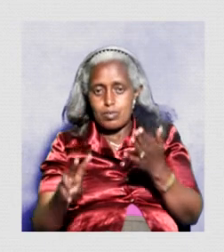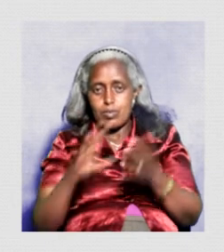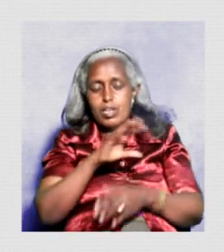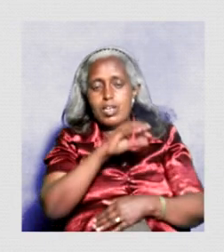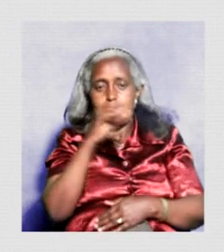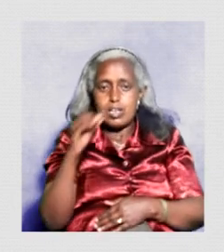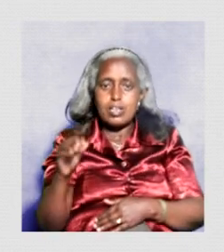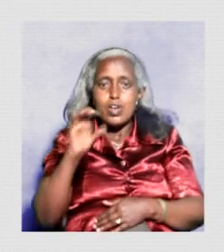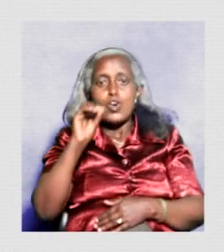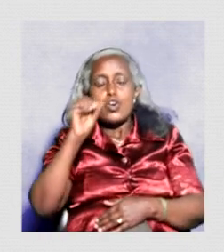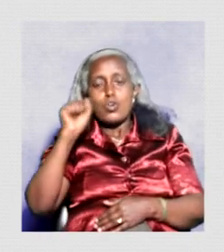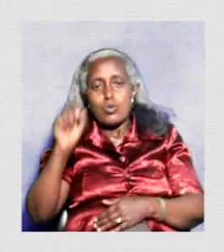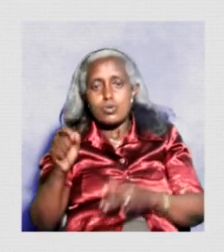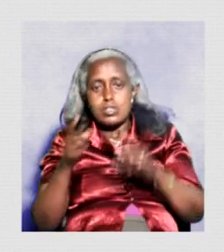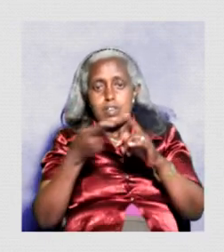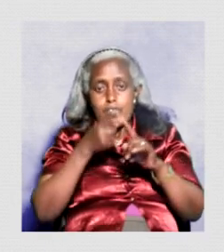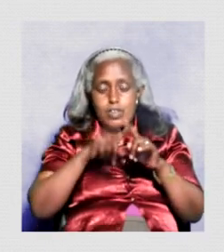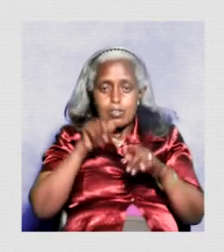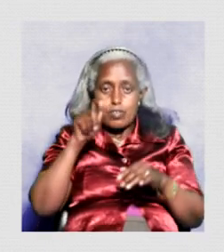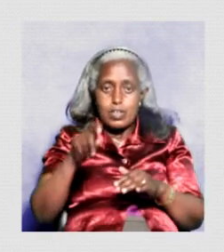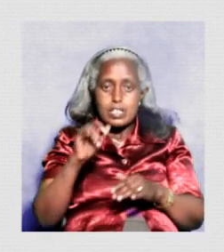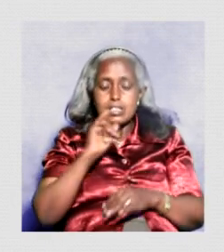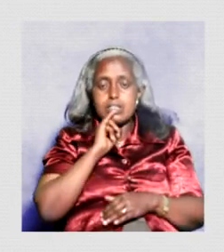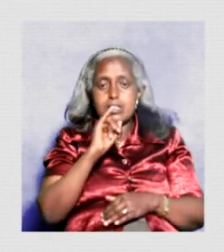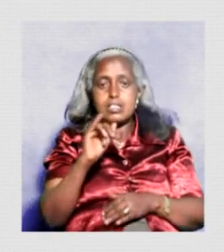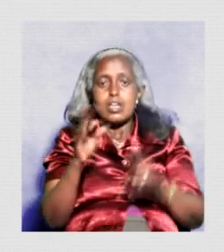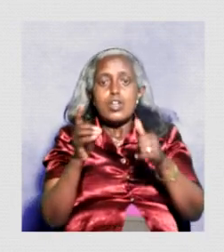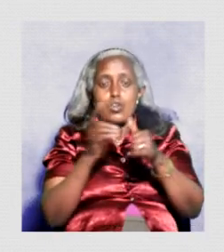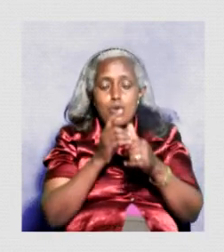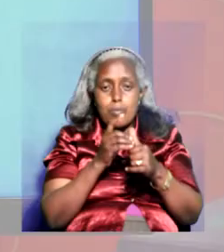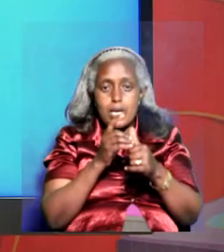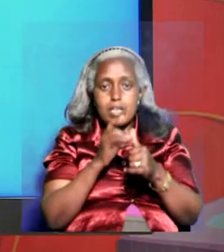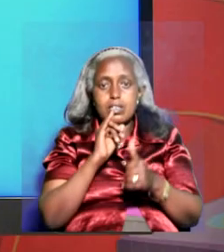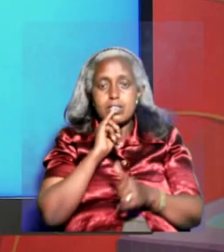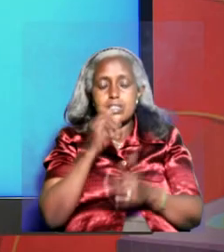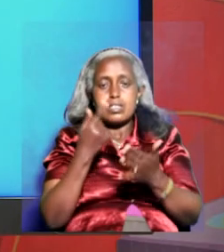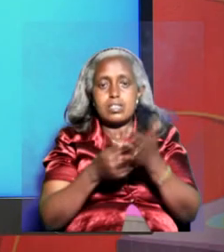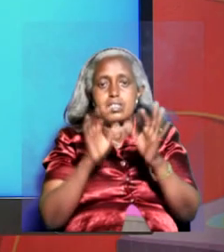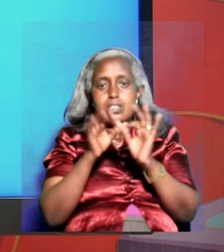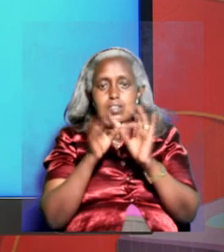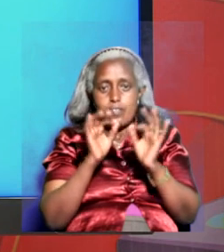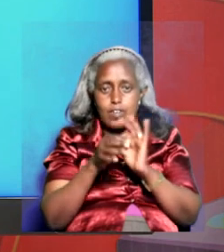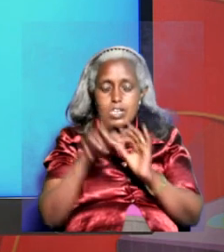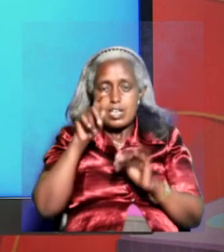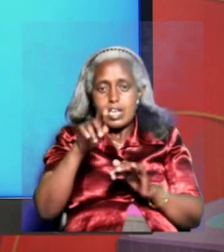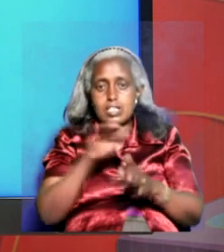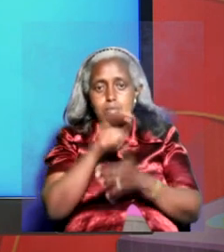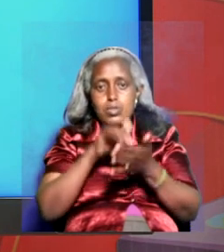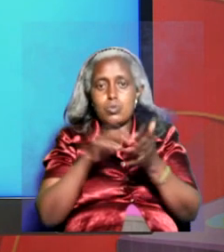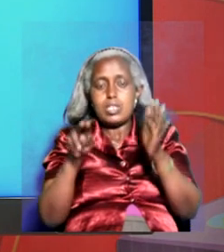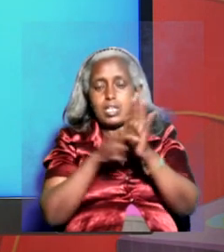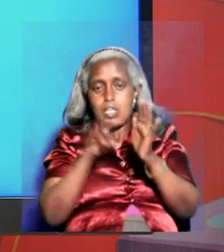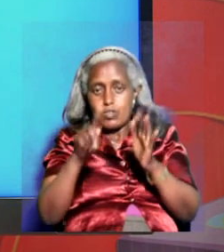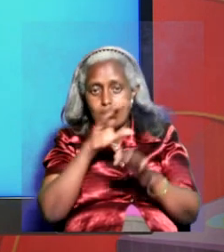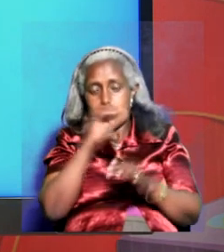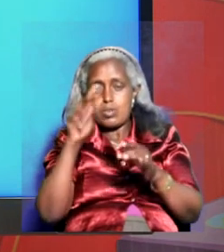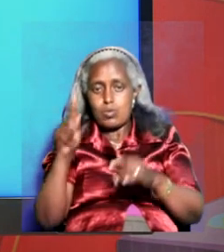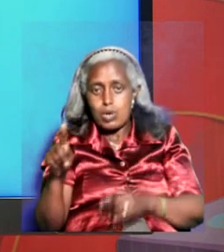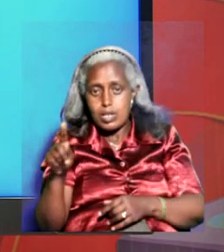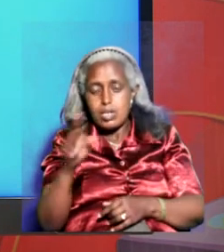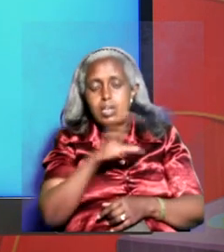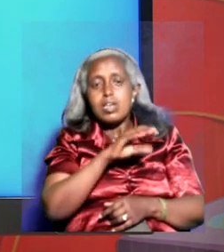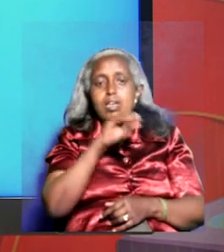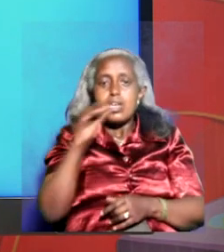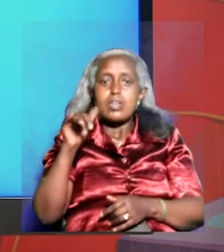and cos inverse of x is domain is this defined on x between -1 and 1,